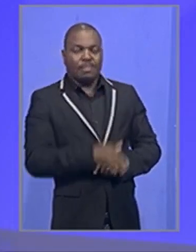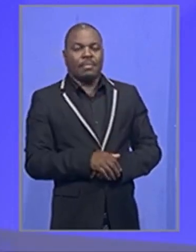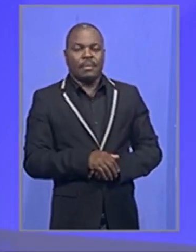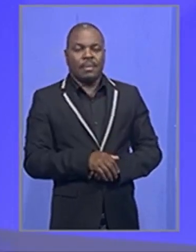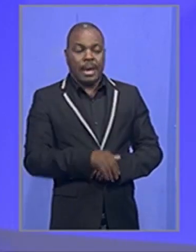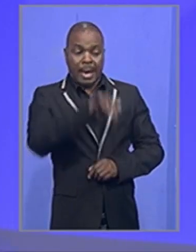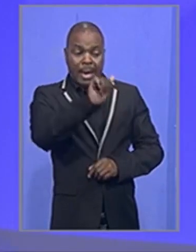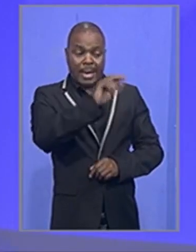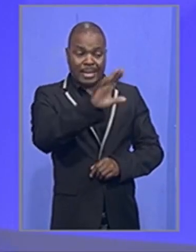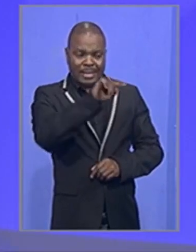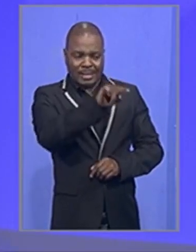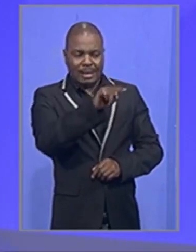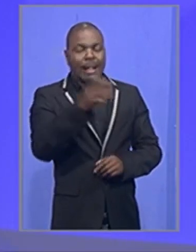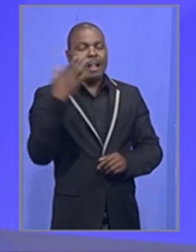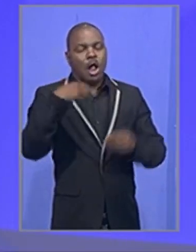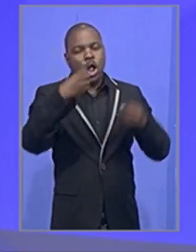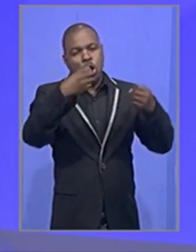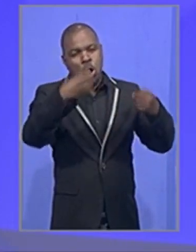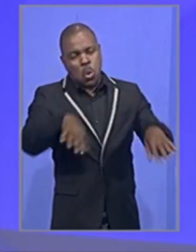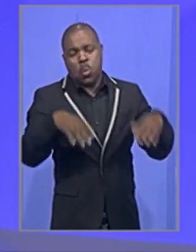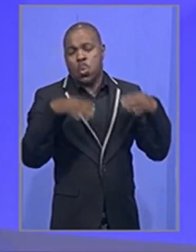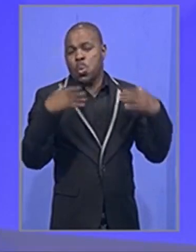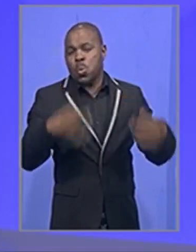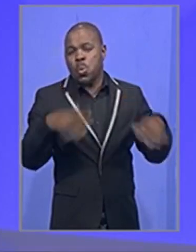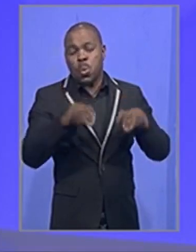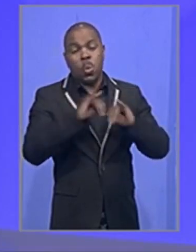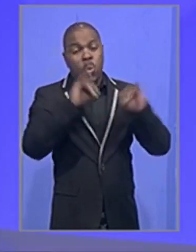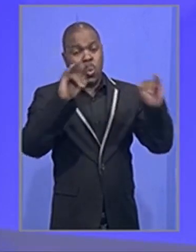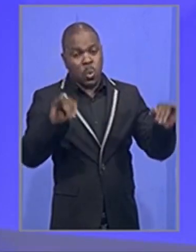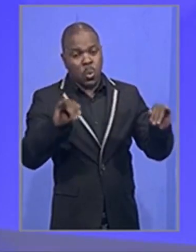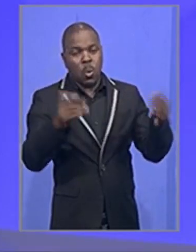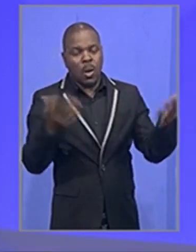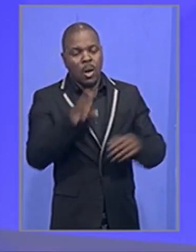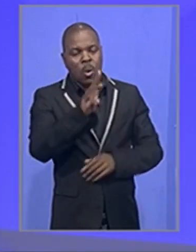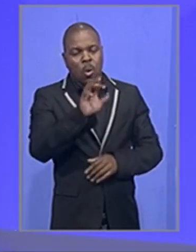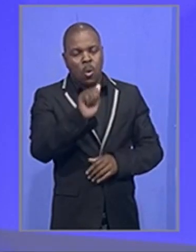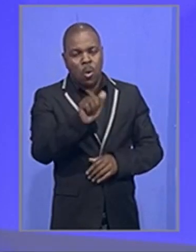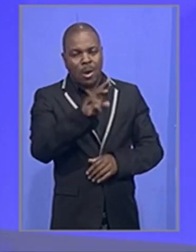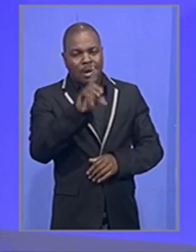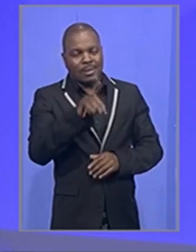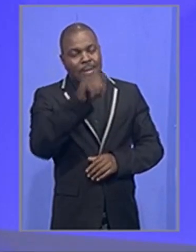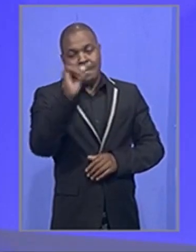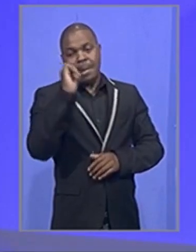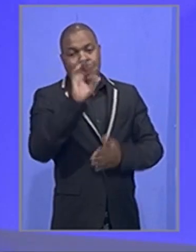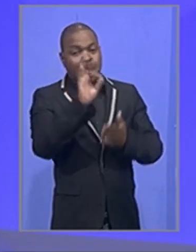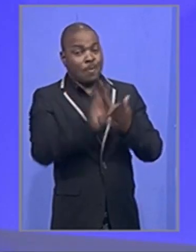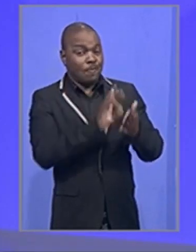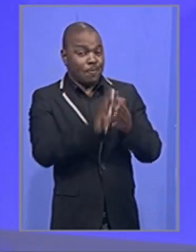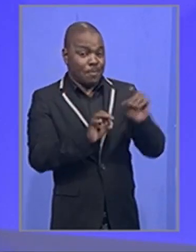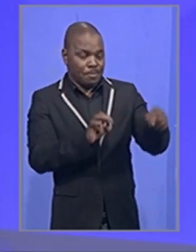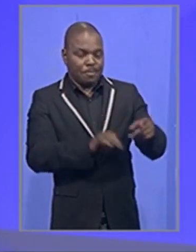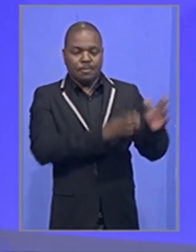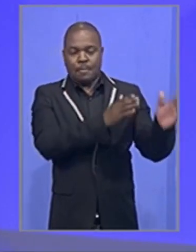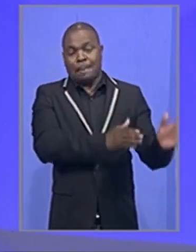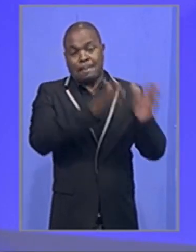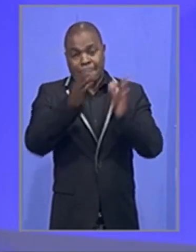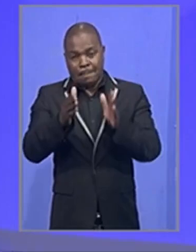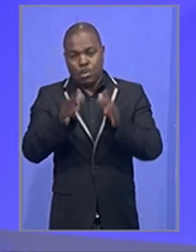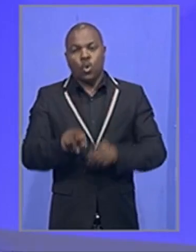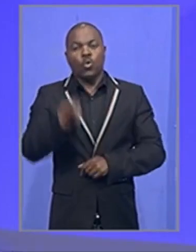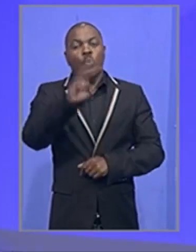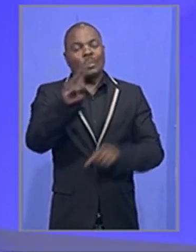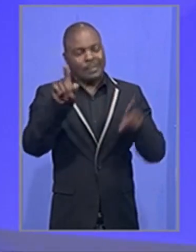ho na le moo ileng ya lahlehelwa ka matla a maholo voting e nngwe ha bane ba kgetha tsatsing la maobane ha o ya Northwest